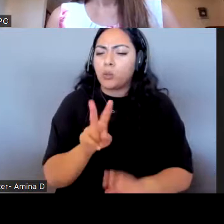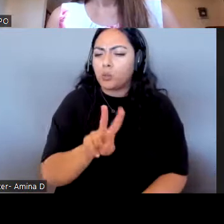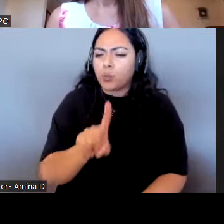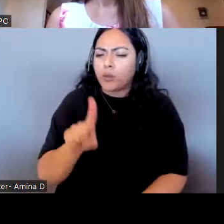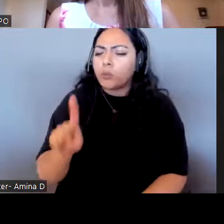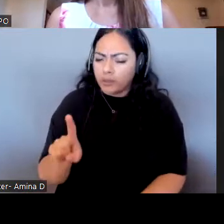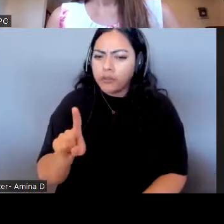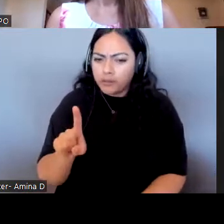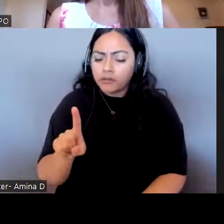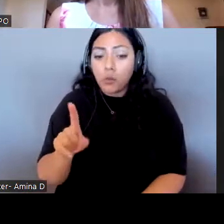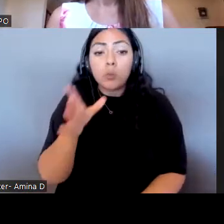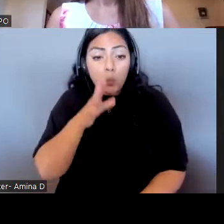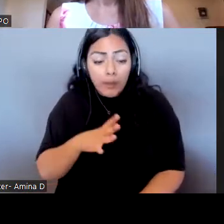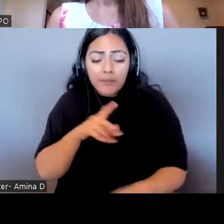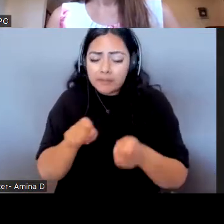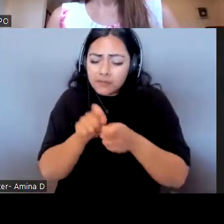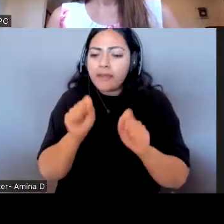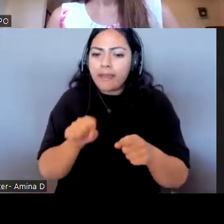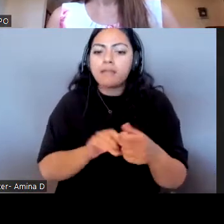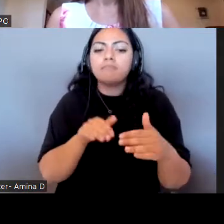specifically so that women could access the local